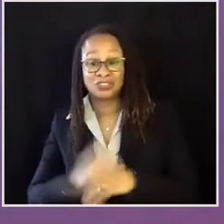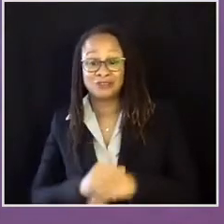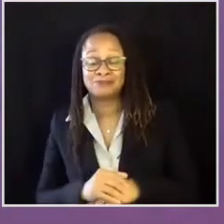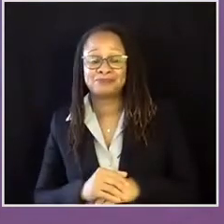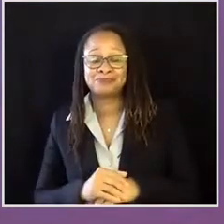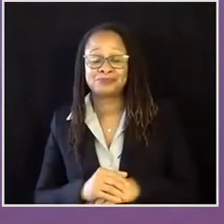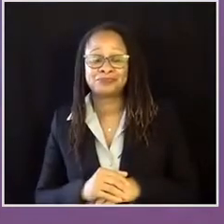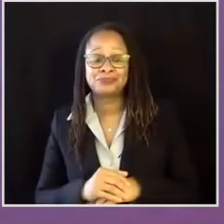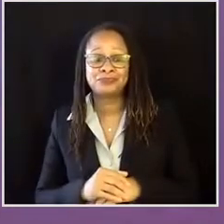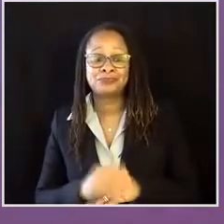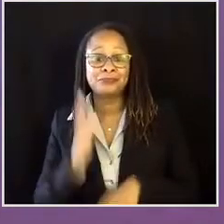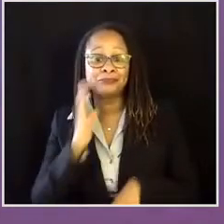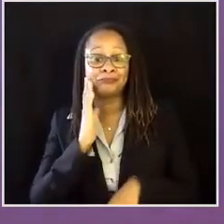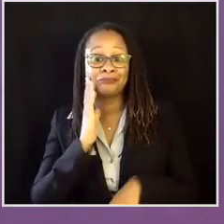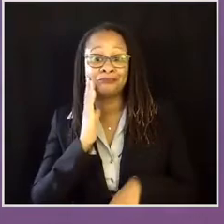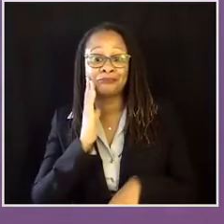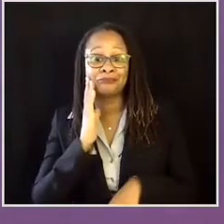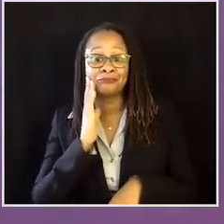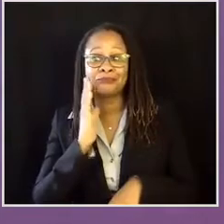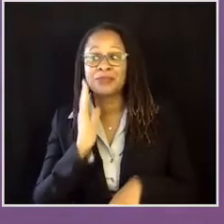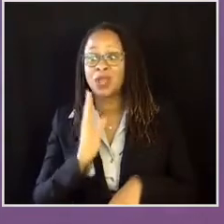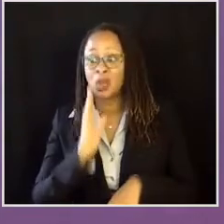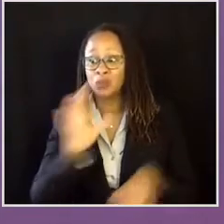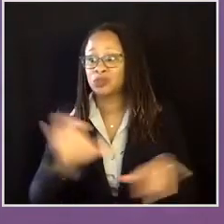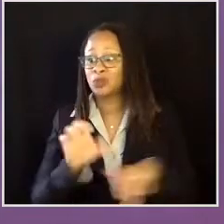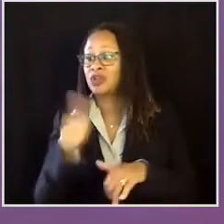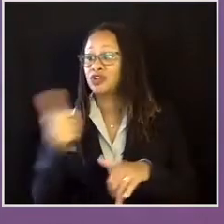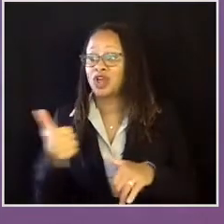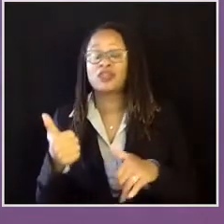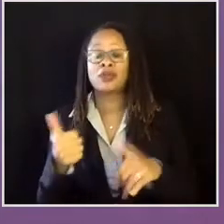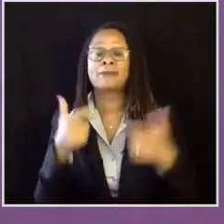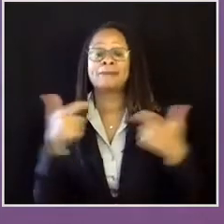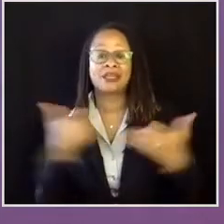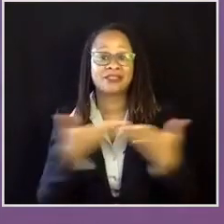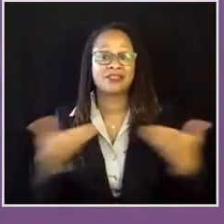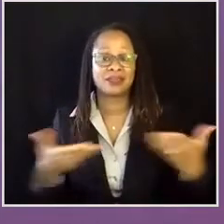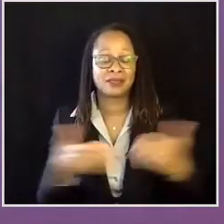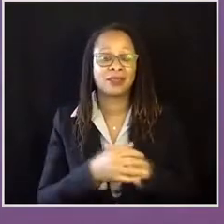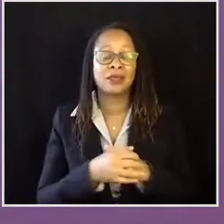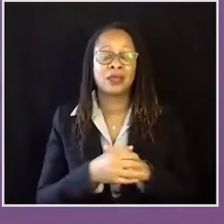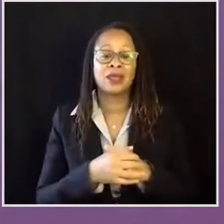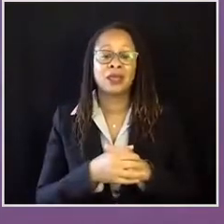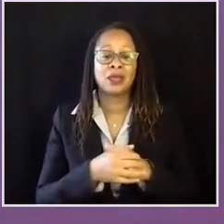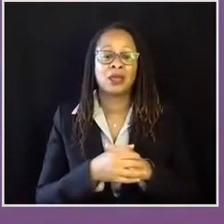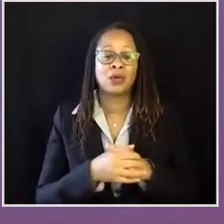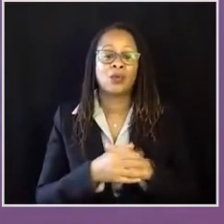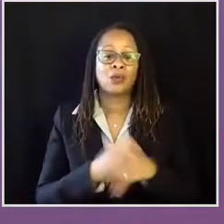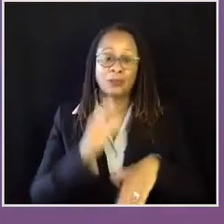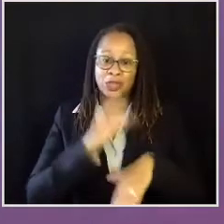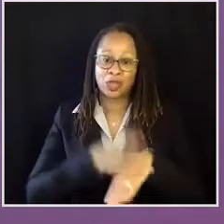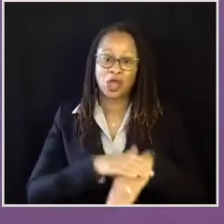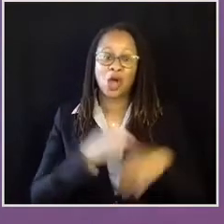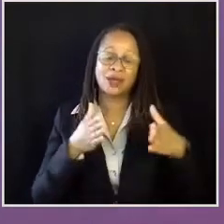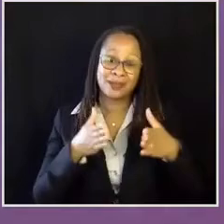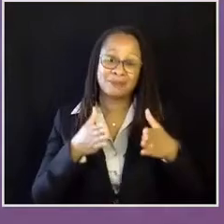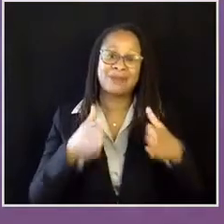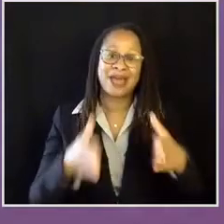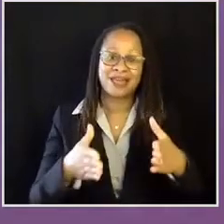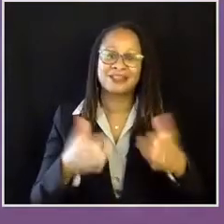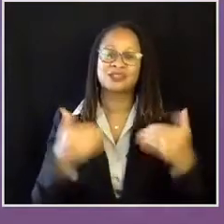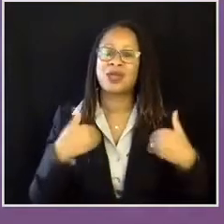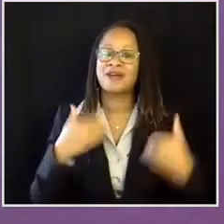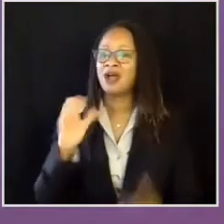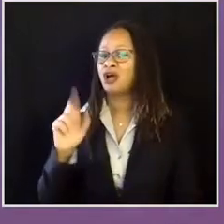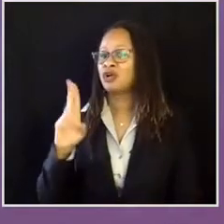You know, and we'll do another big thing. It'll put us on a path to achieving a carbon pollution-free